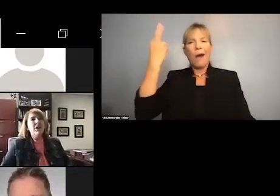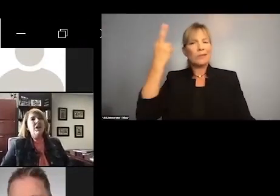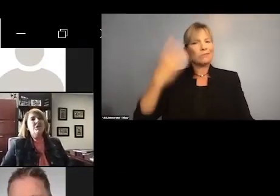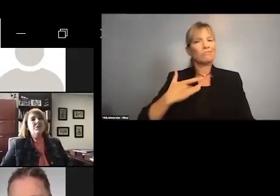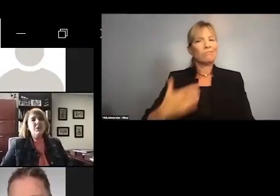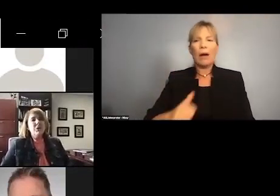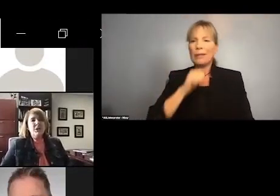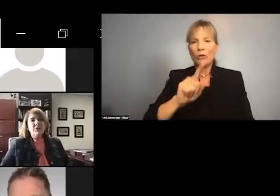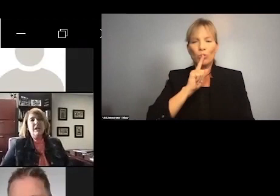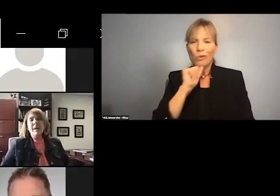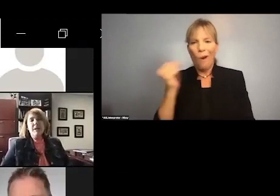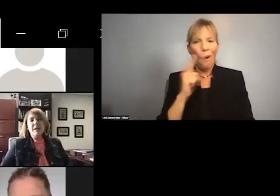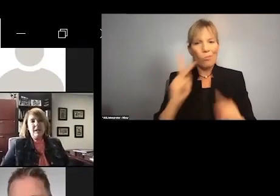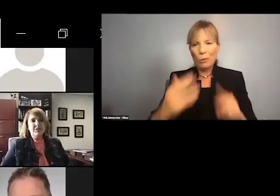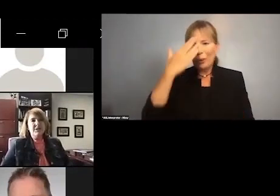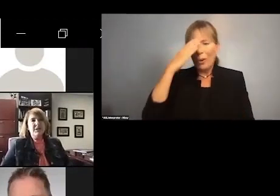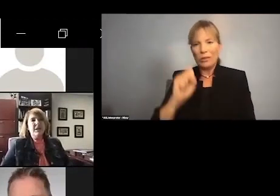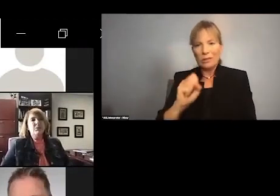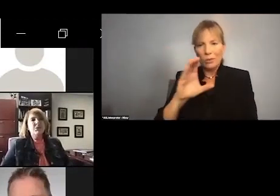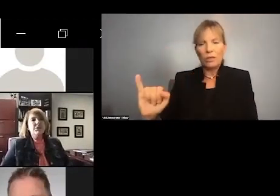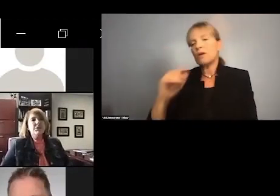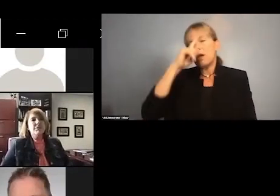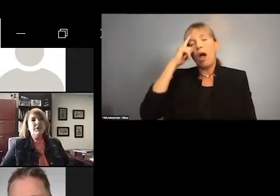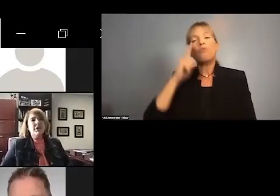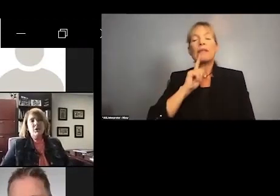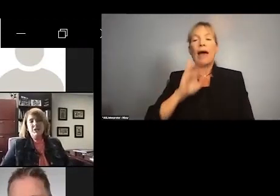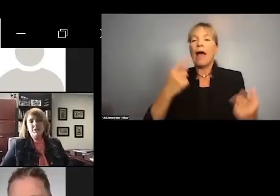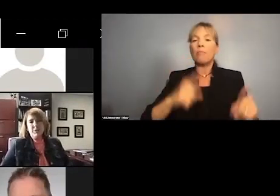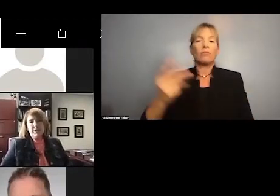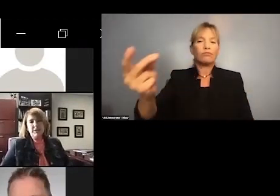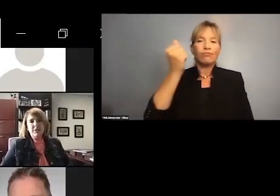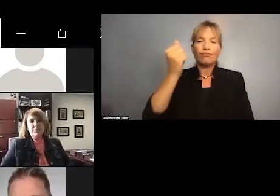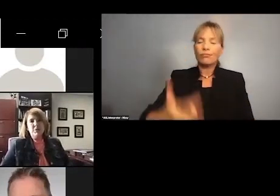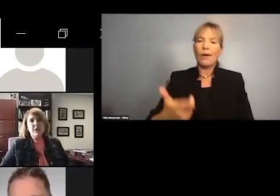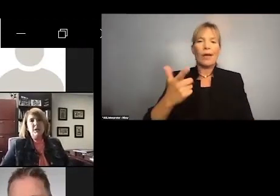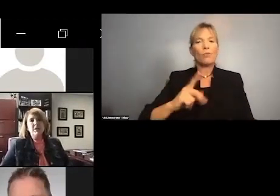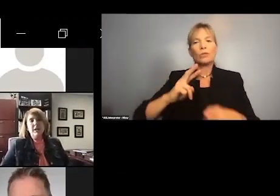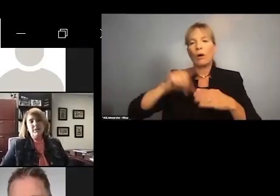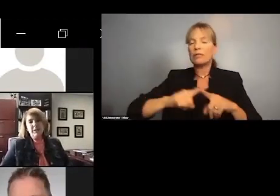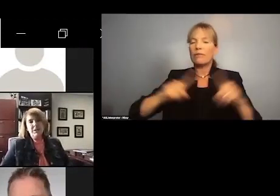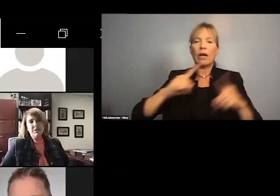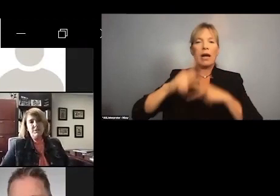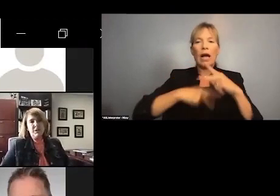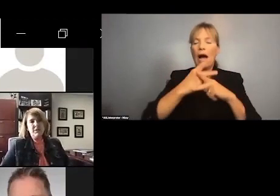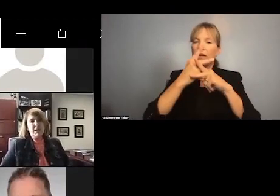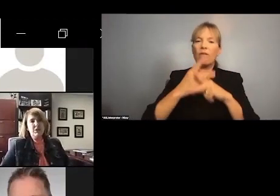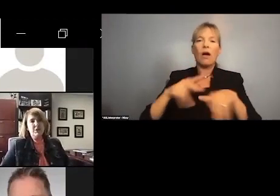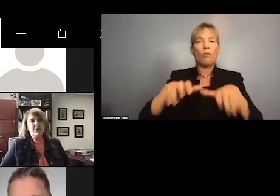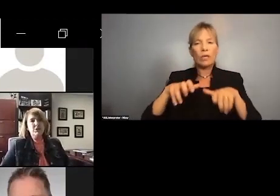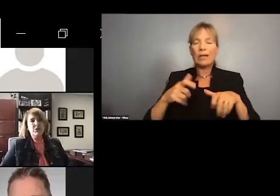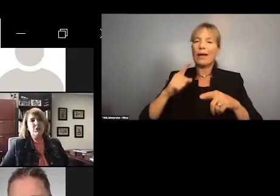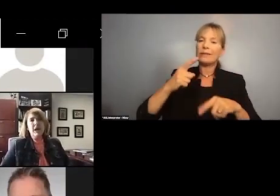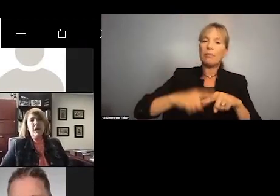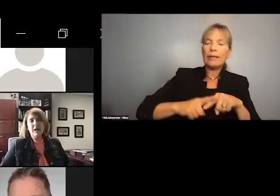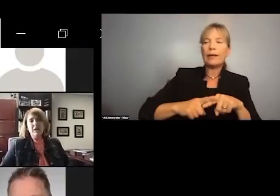not the case. So spinal cord injury can happen in an instant and results in varying degrees of paralysis depending on the level and the severity